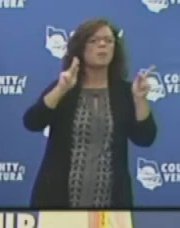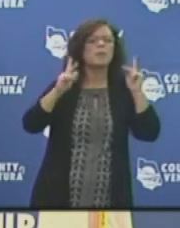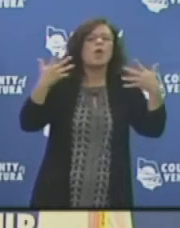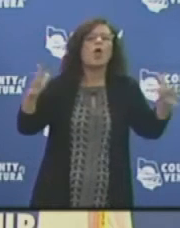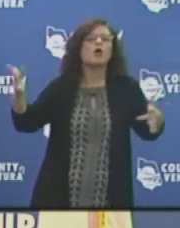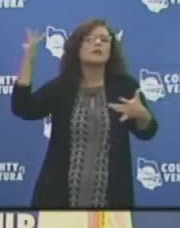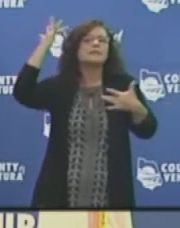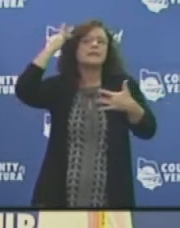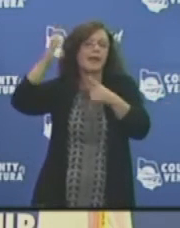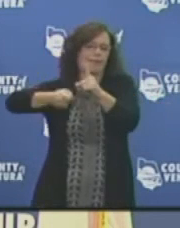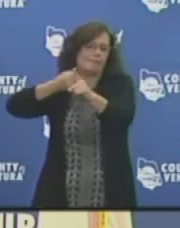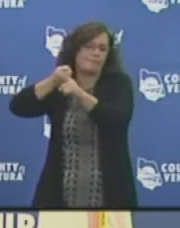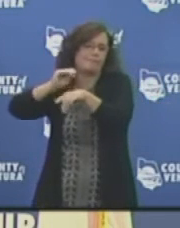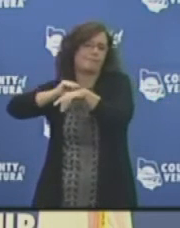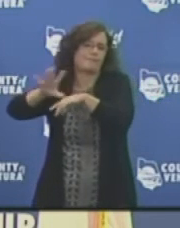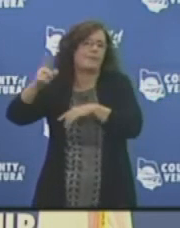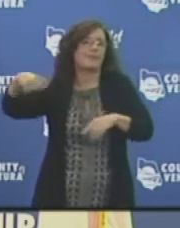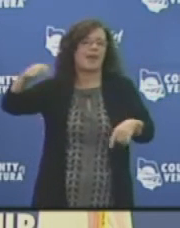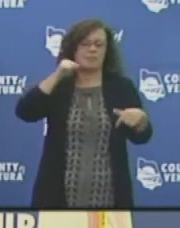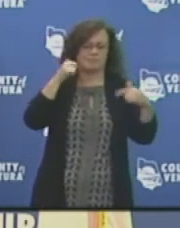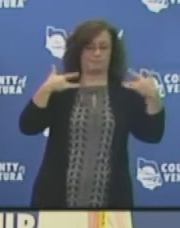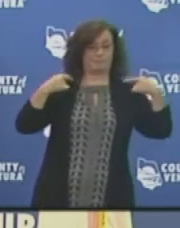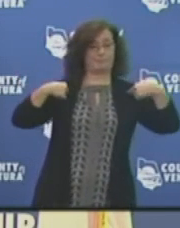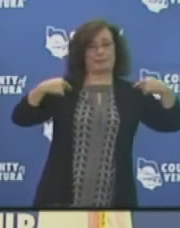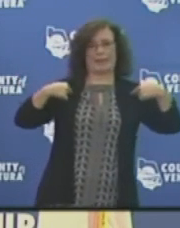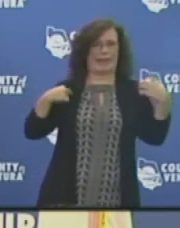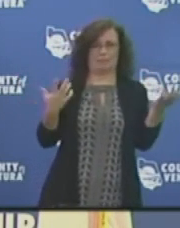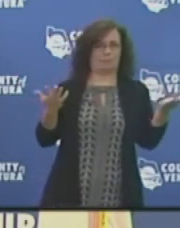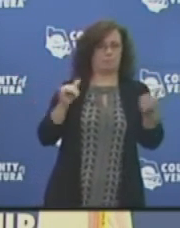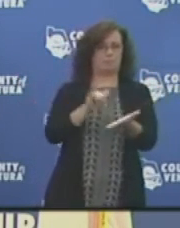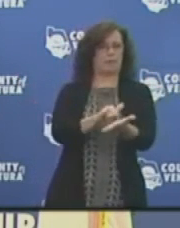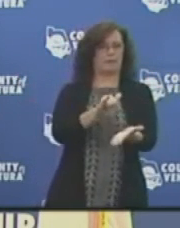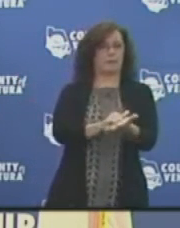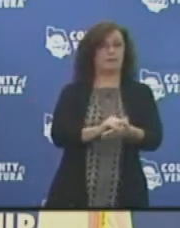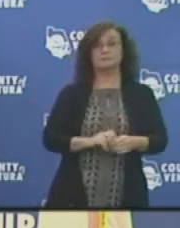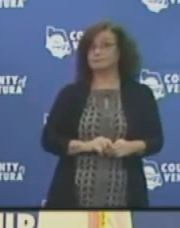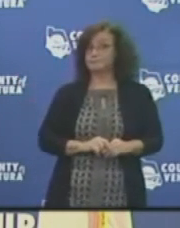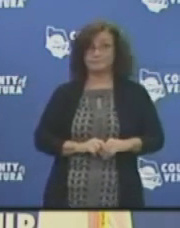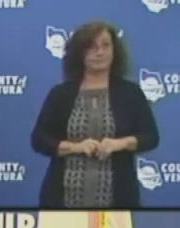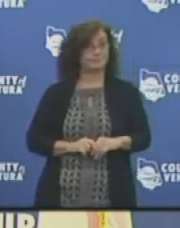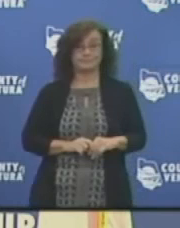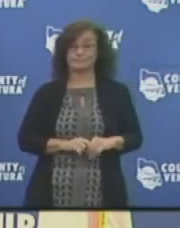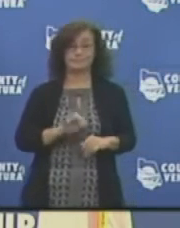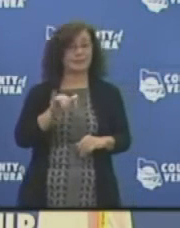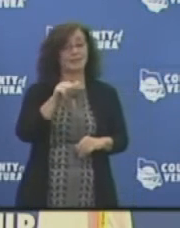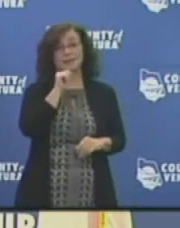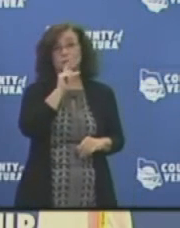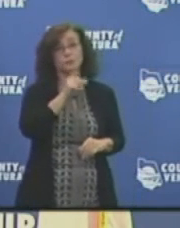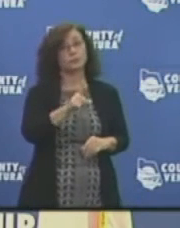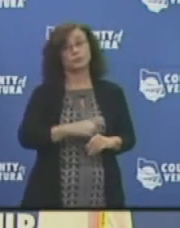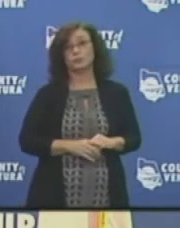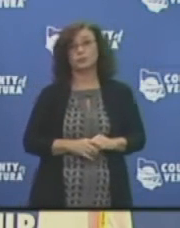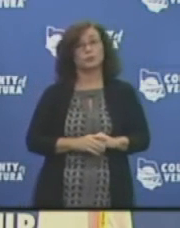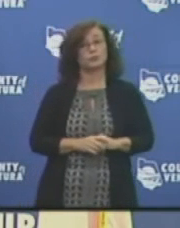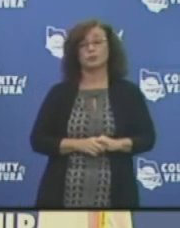conditions. But that's not what we're seeing at our hospital.